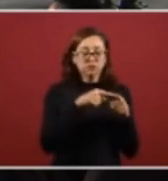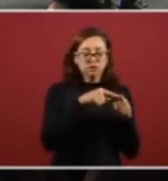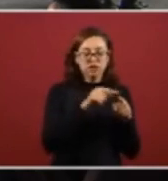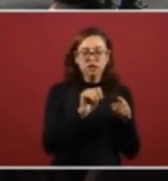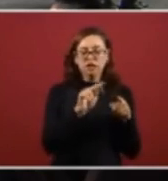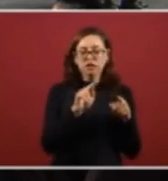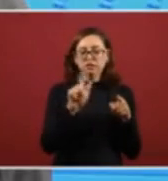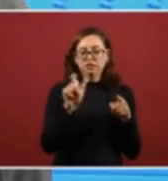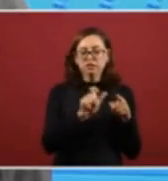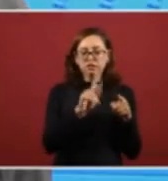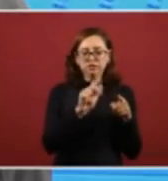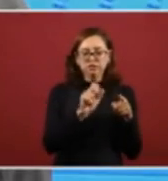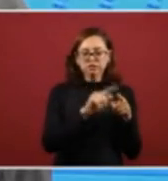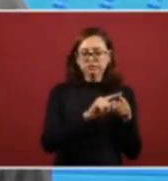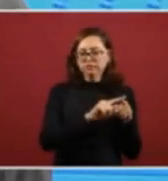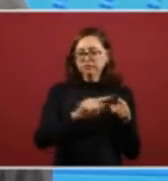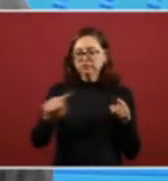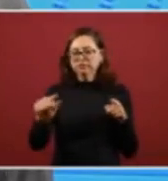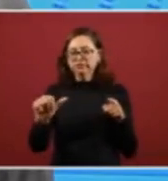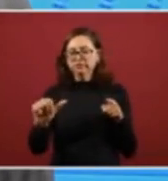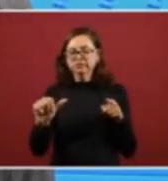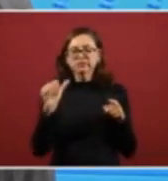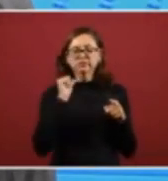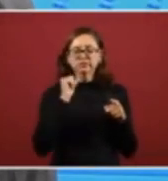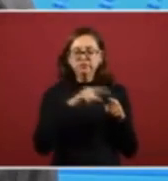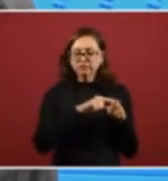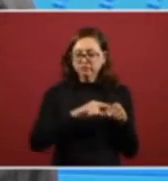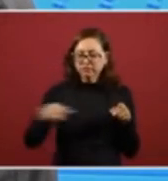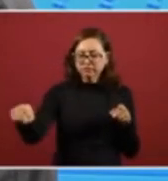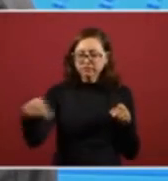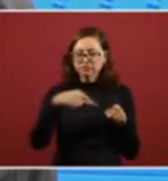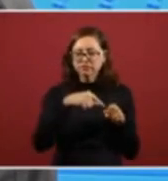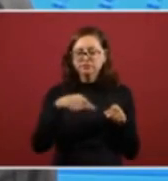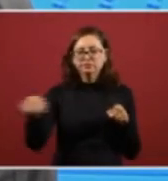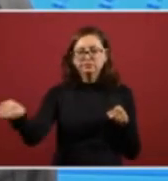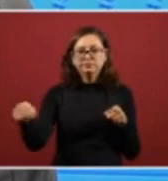Tuxpan Azcapotzalco, which is the principal one,